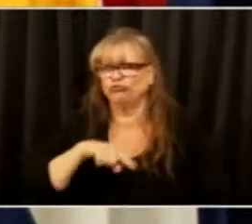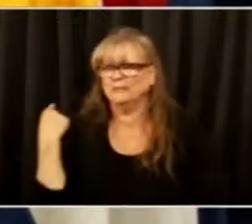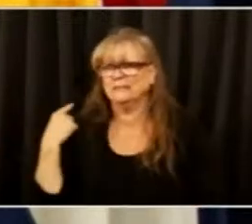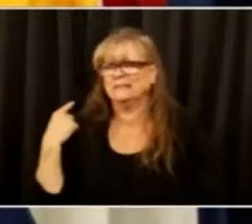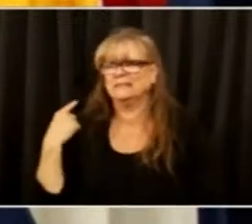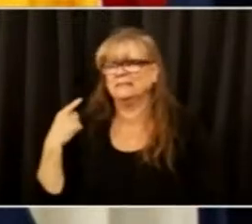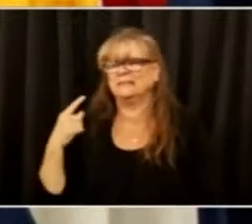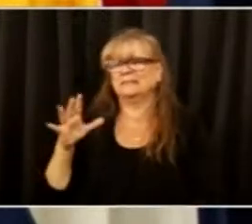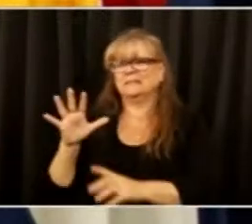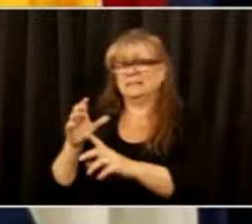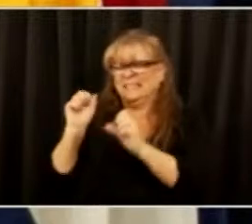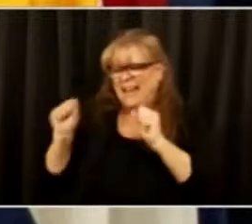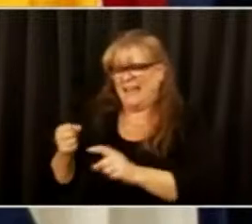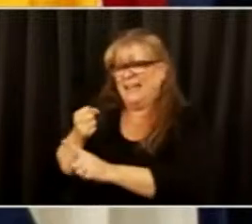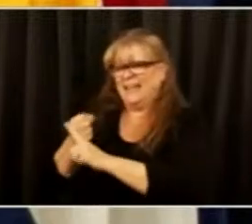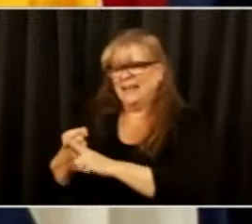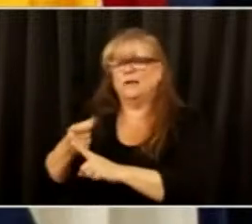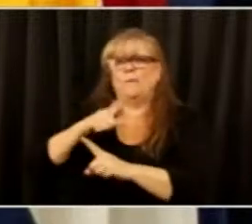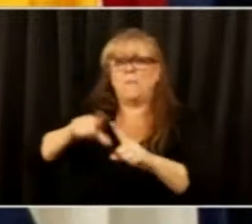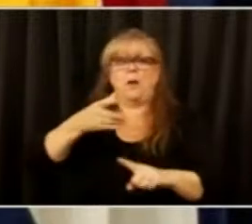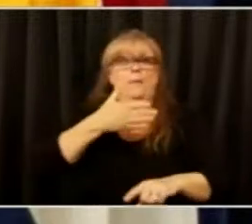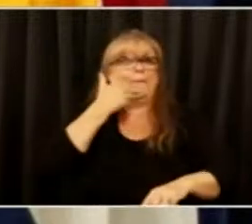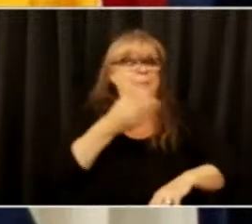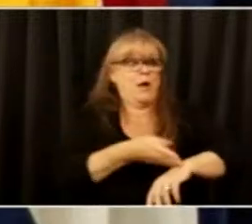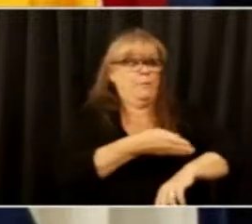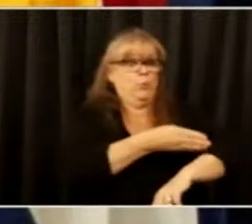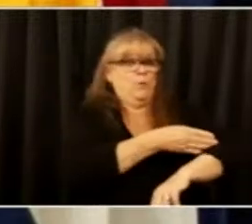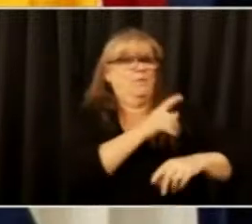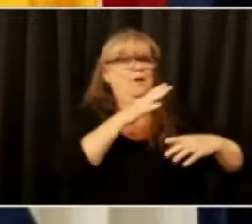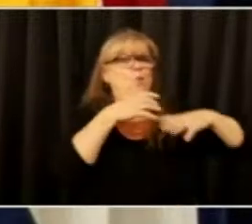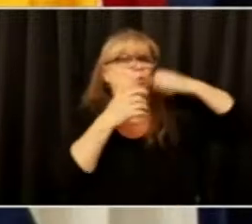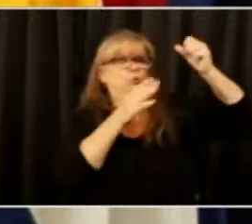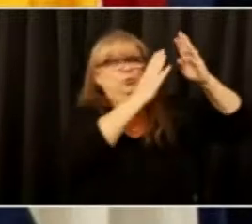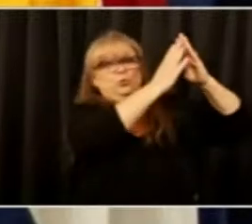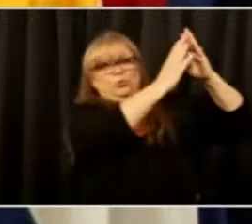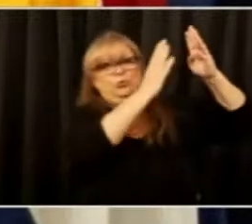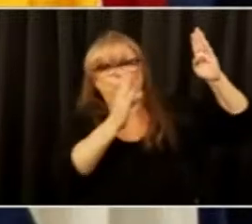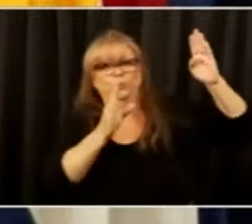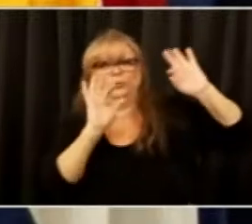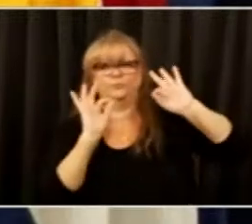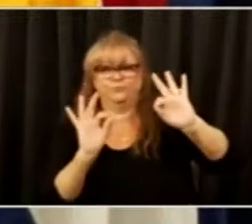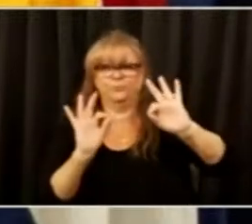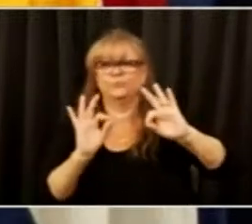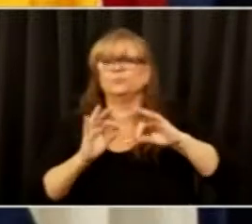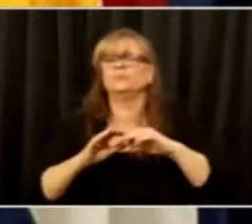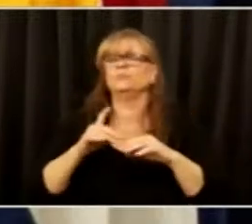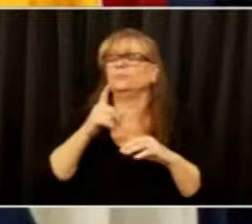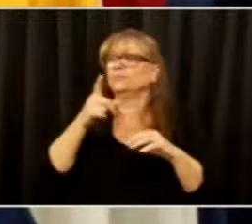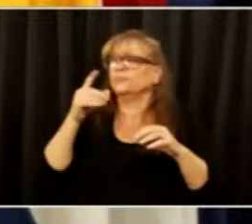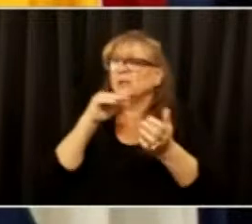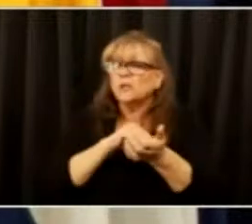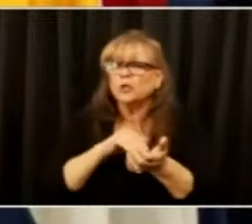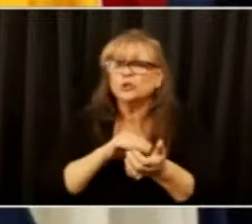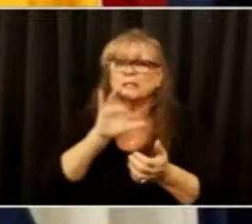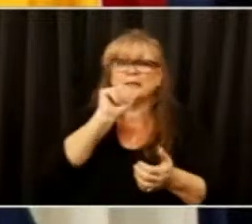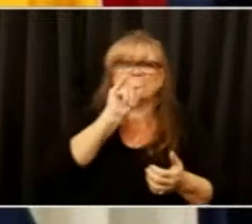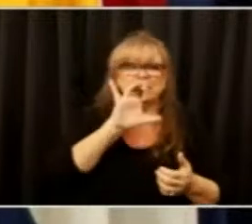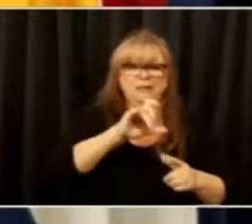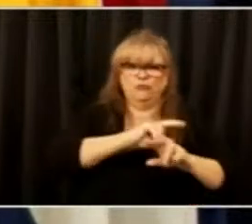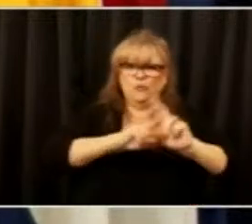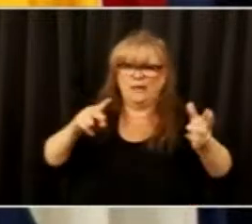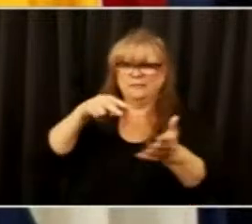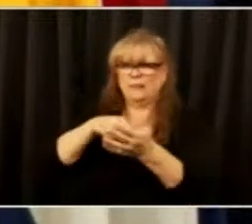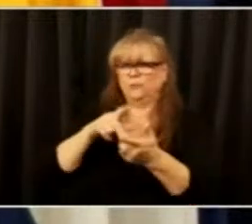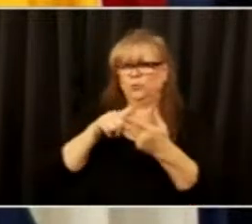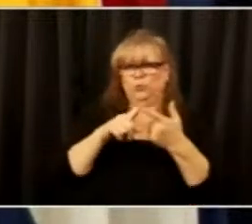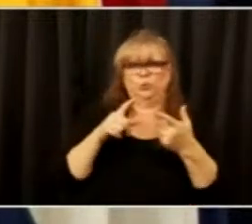progress, building our comprehensive network of providers to make it easy for you to get the vaccine however you choose. We're putting